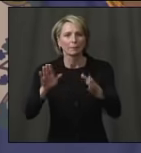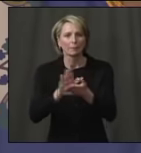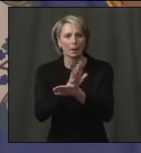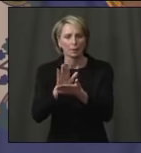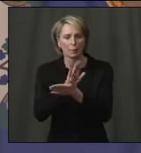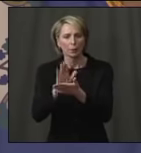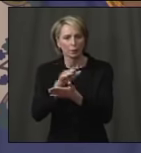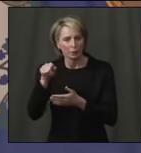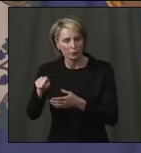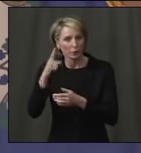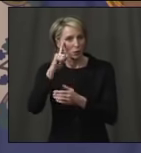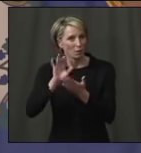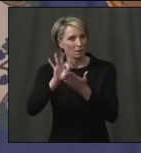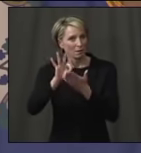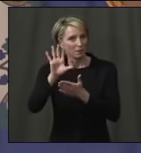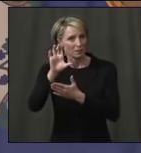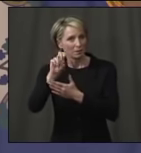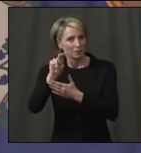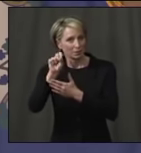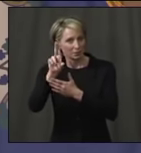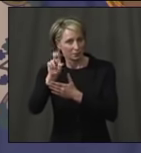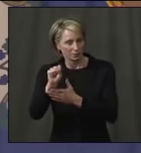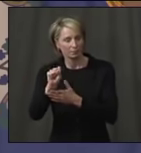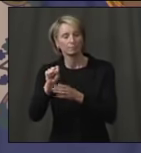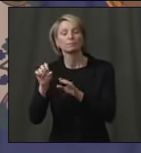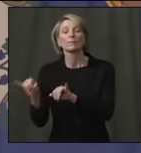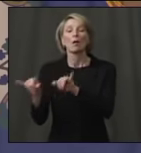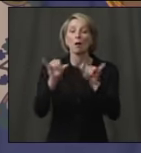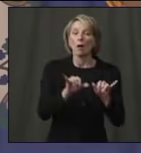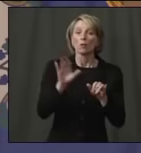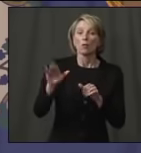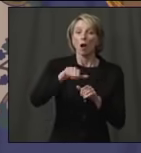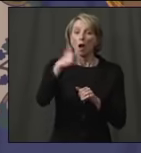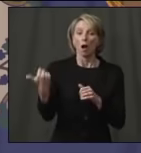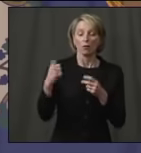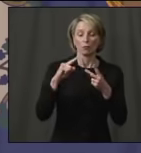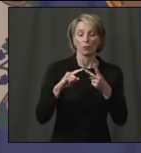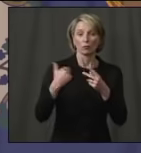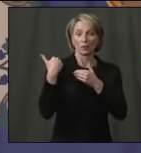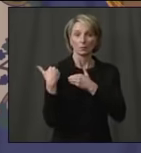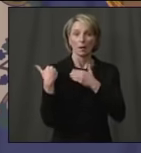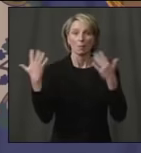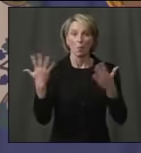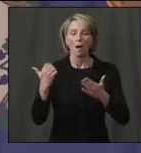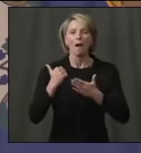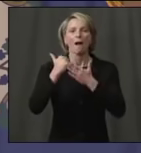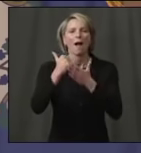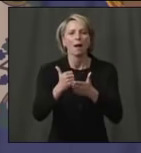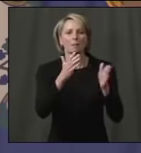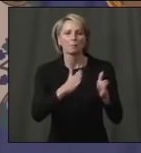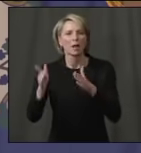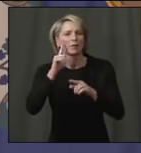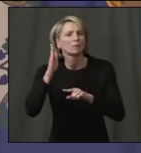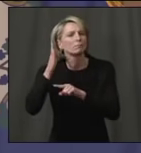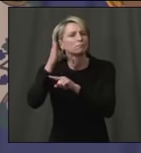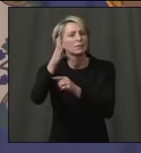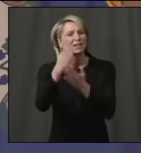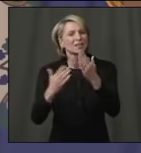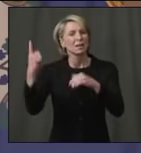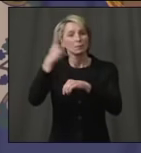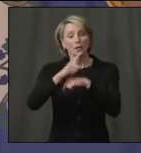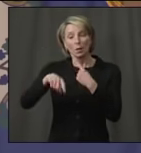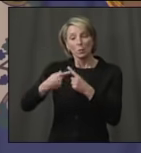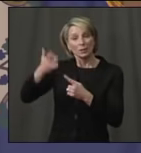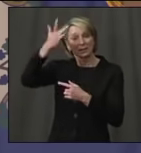long-term recovery committee. As we slowly get on the backside of this pandemic, you heard from Rudy, there are a lot